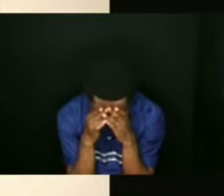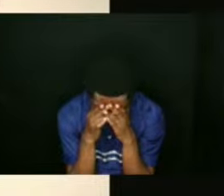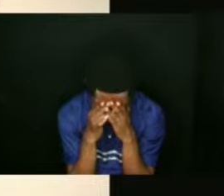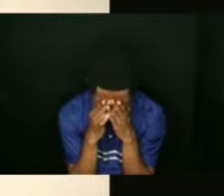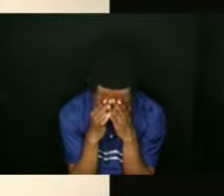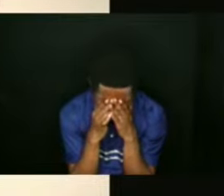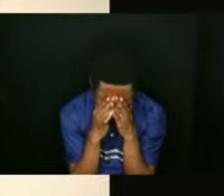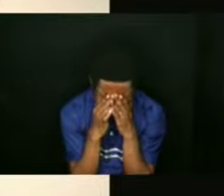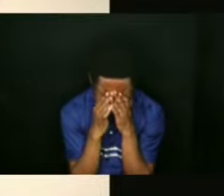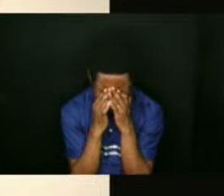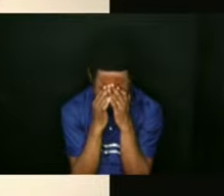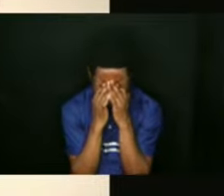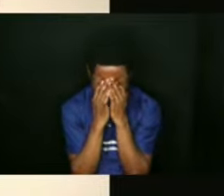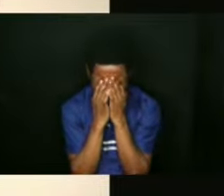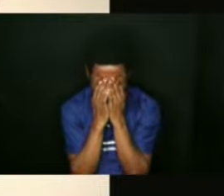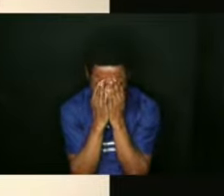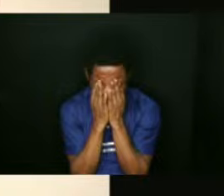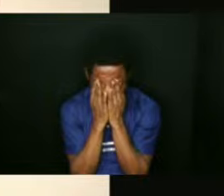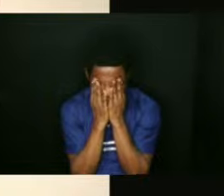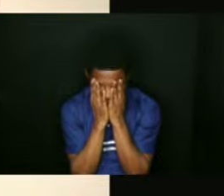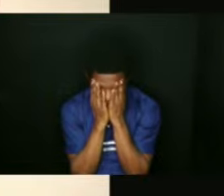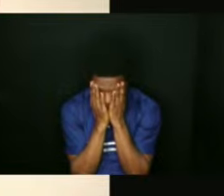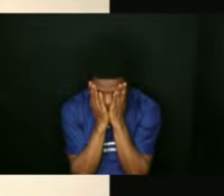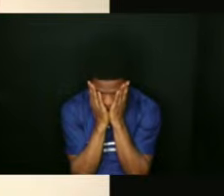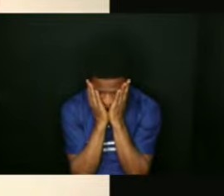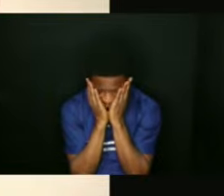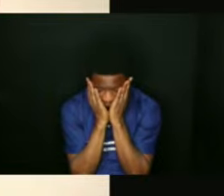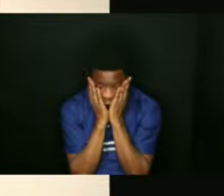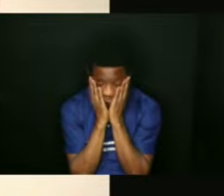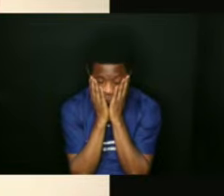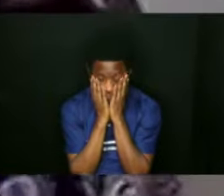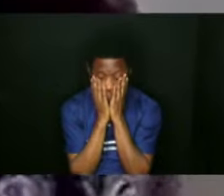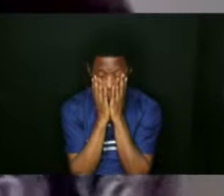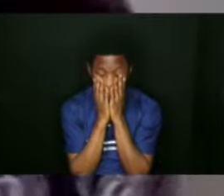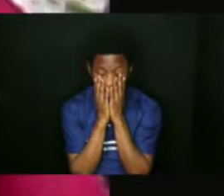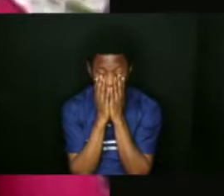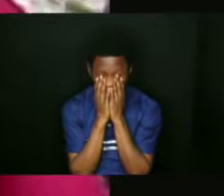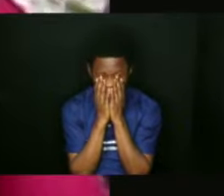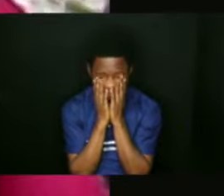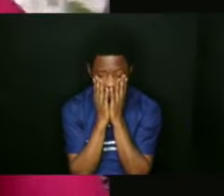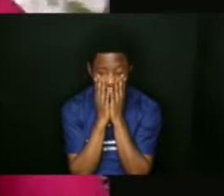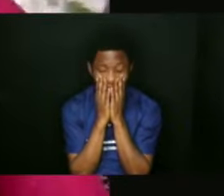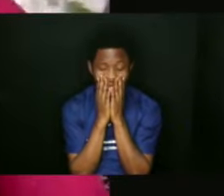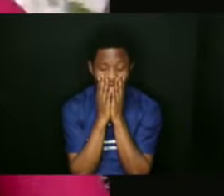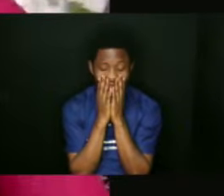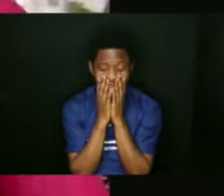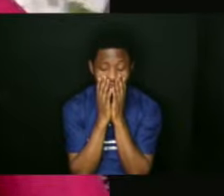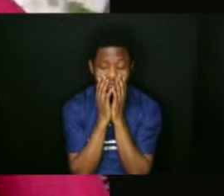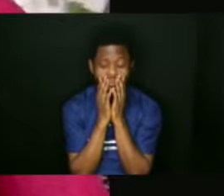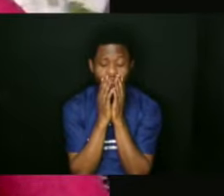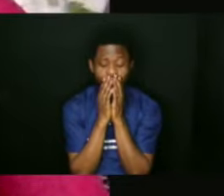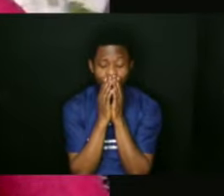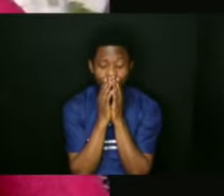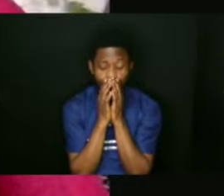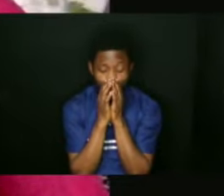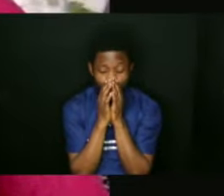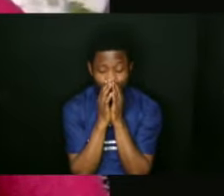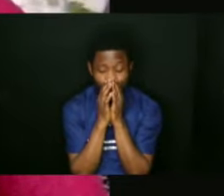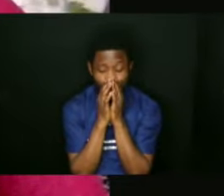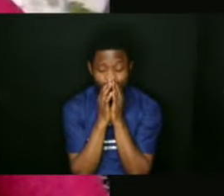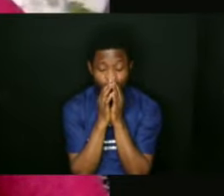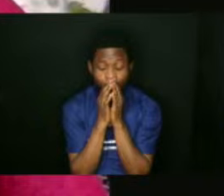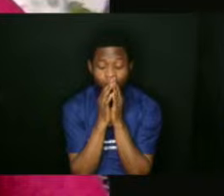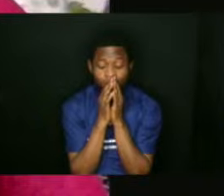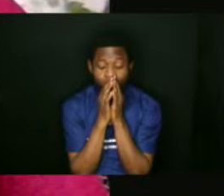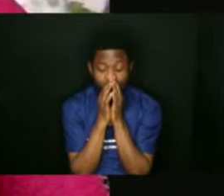to change the environment that we find ourselves. In the mighty name of Jesus, help us in this